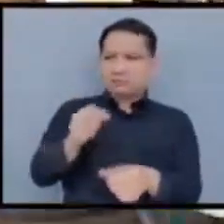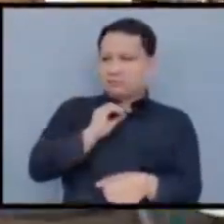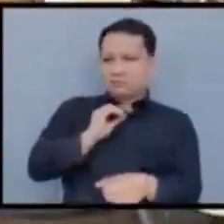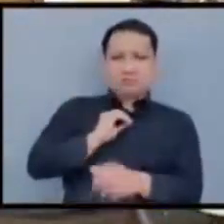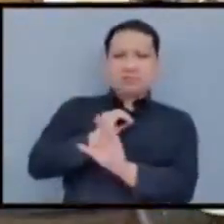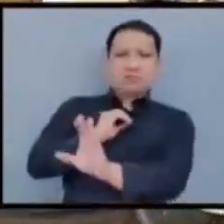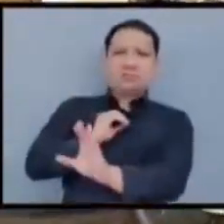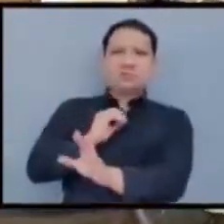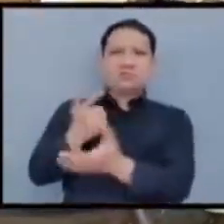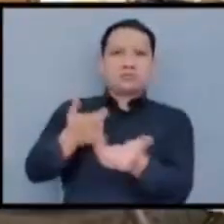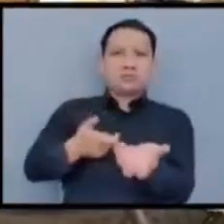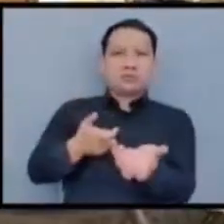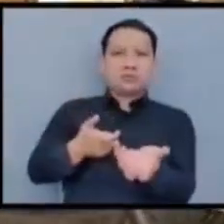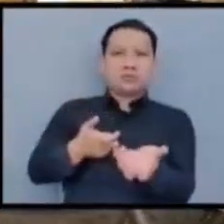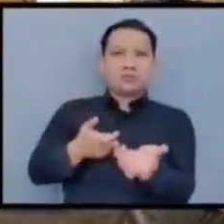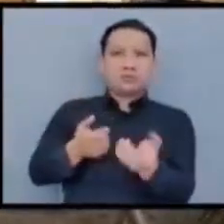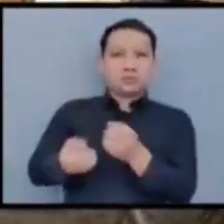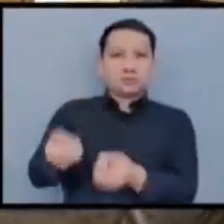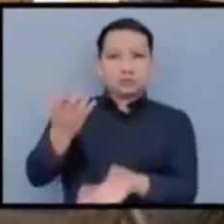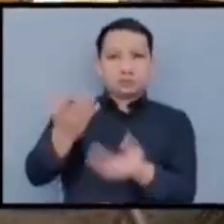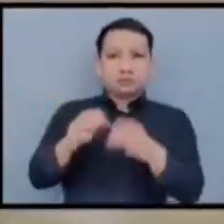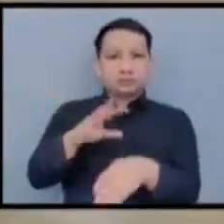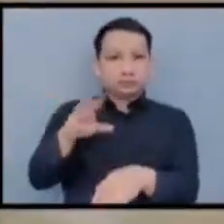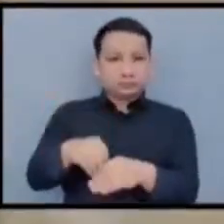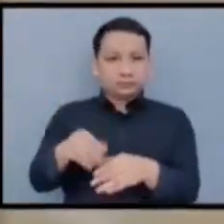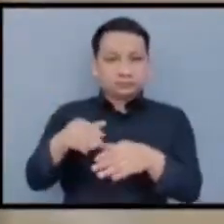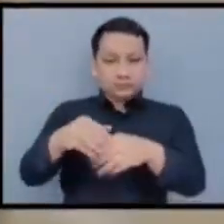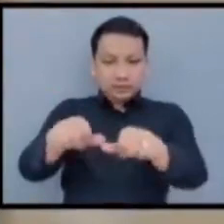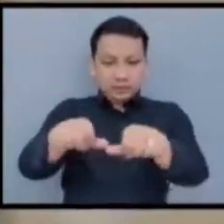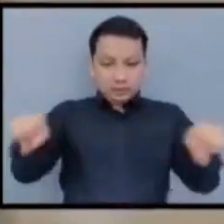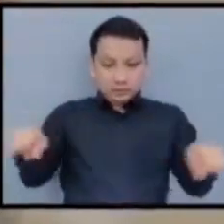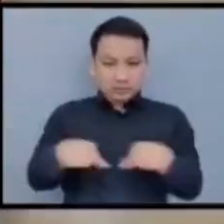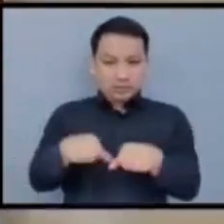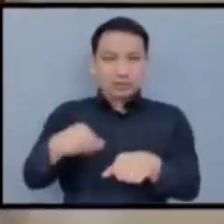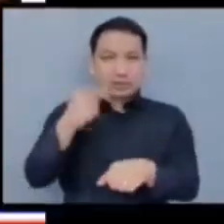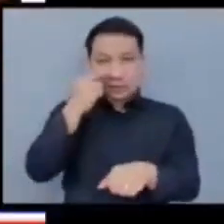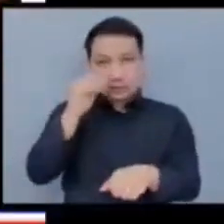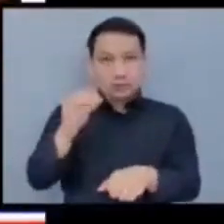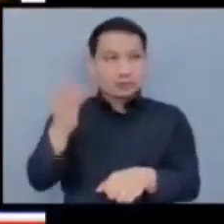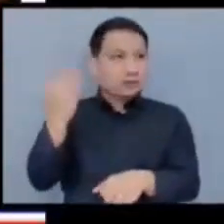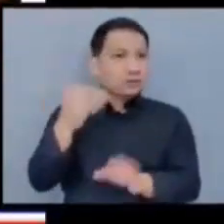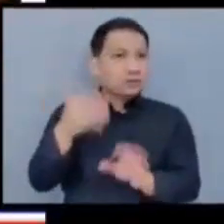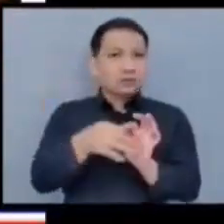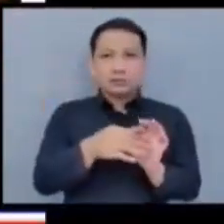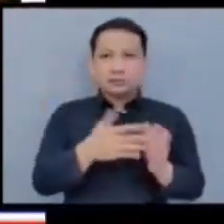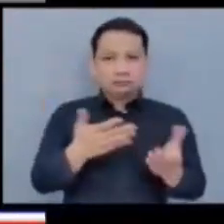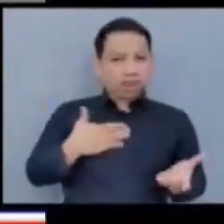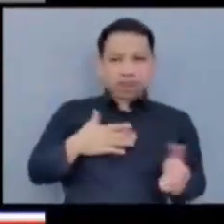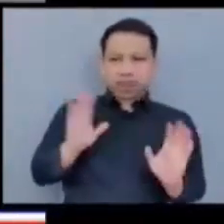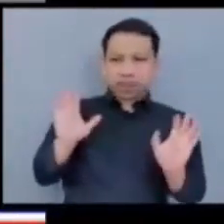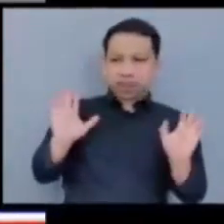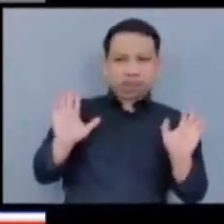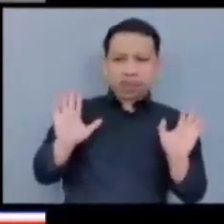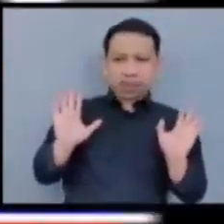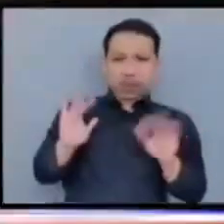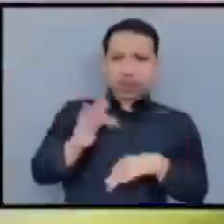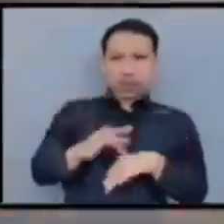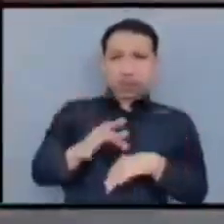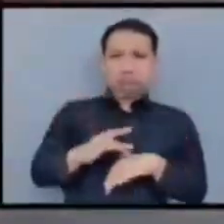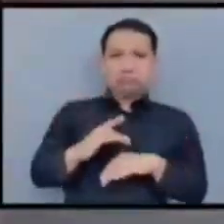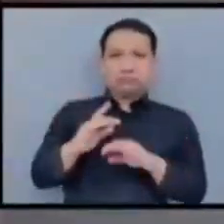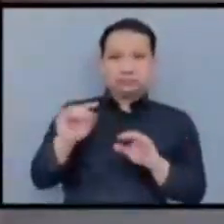ng armas at pampasabok sa kanilang compound sa Negros Oriental kamakailan at wala rin umano siyang kinalaman sa De Gamo Slay